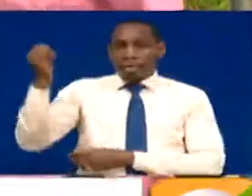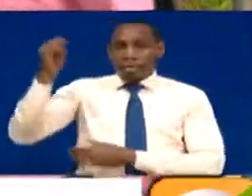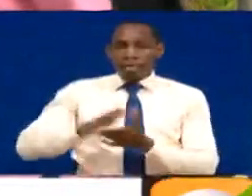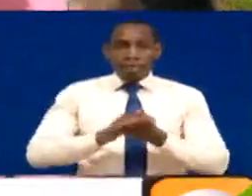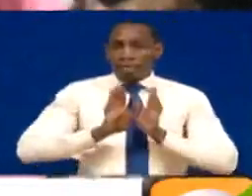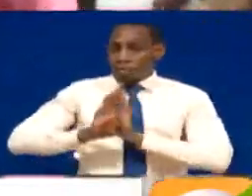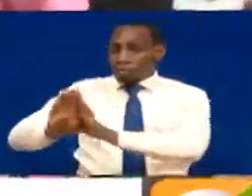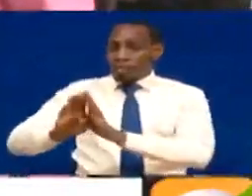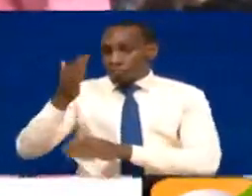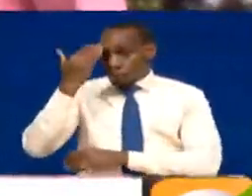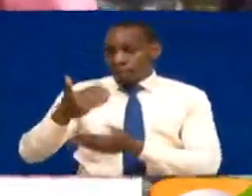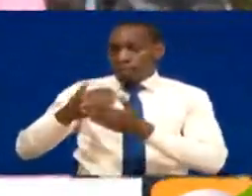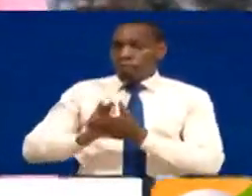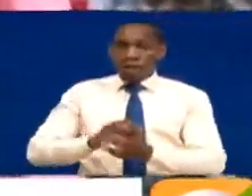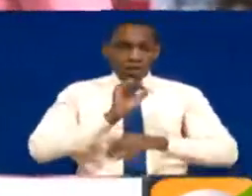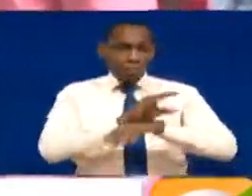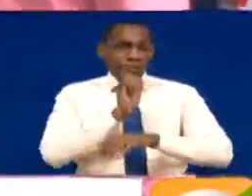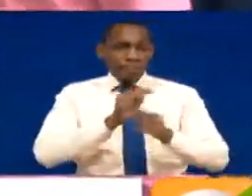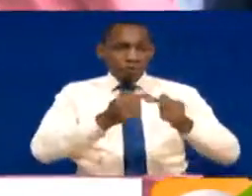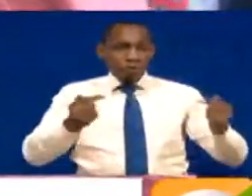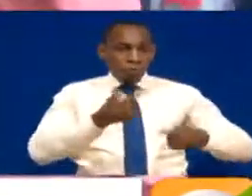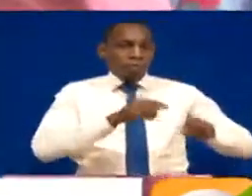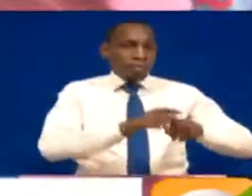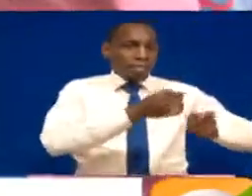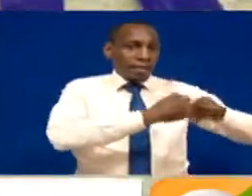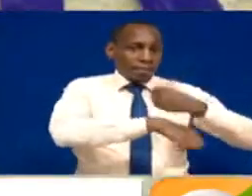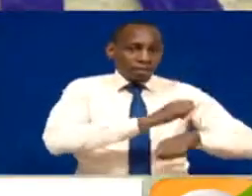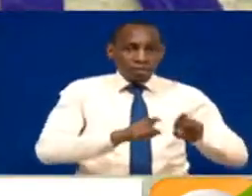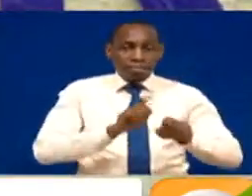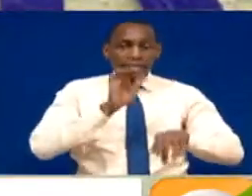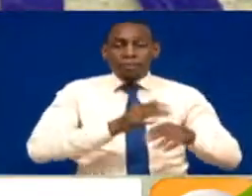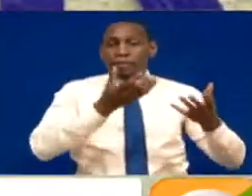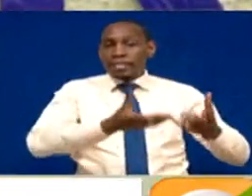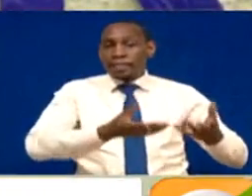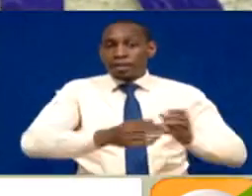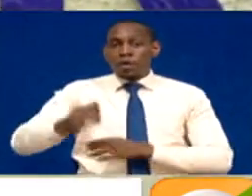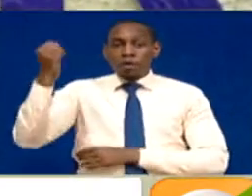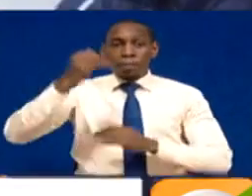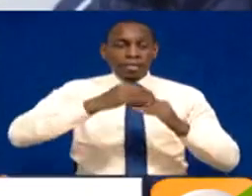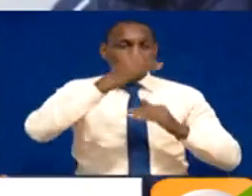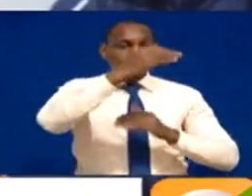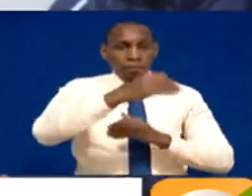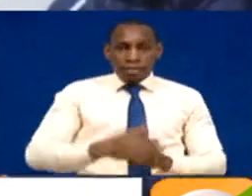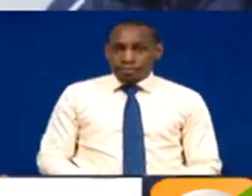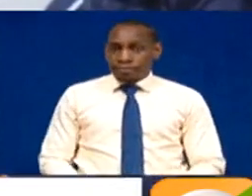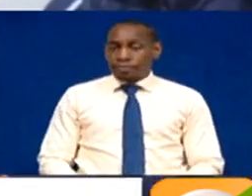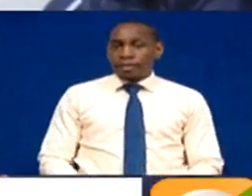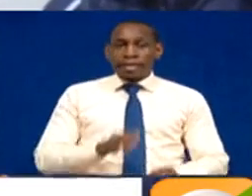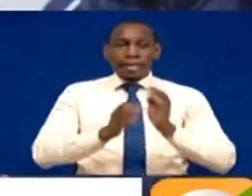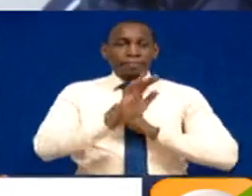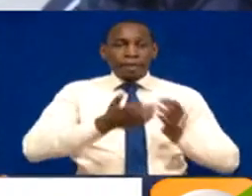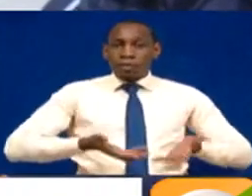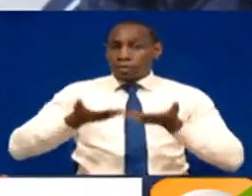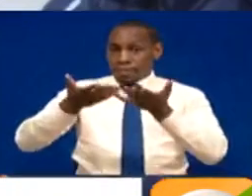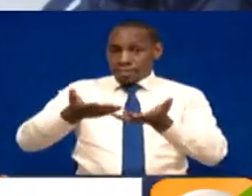political betrayal, since they had advised him against the move, which would have ripple effects on his political future. If you are going to